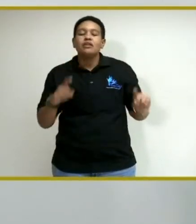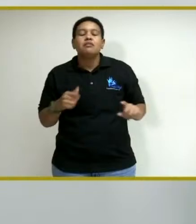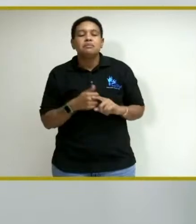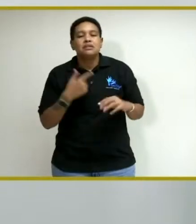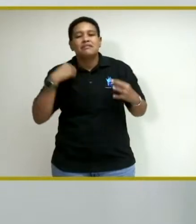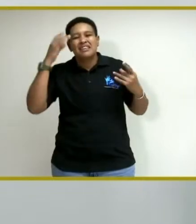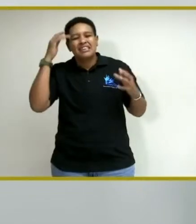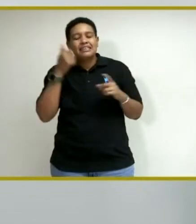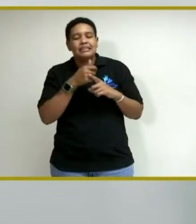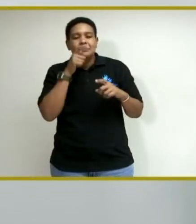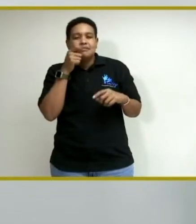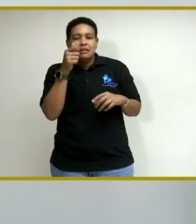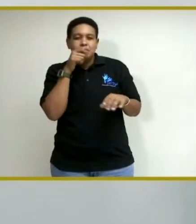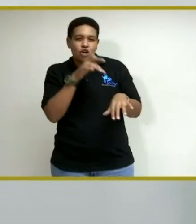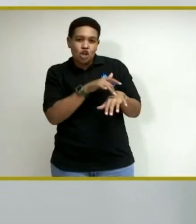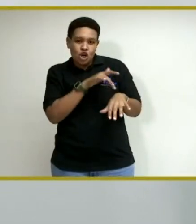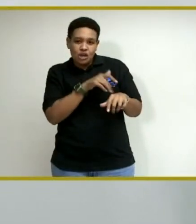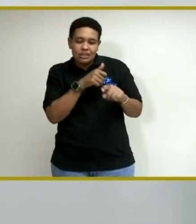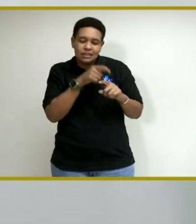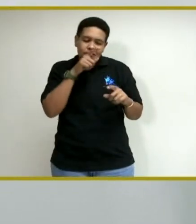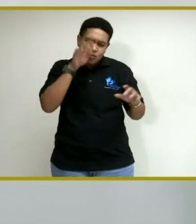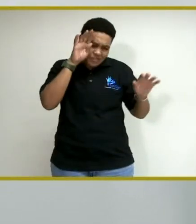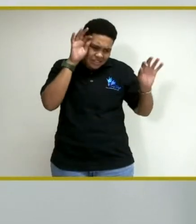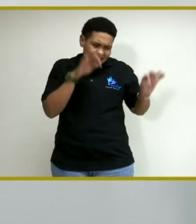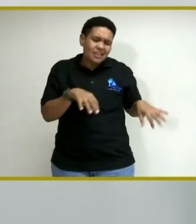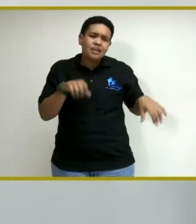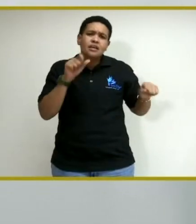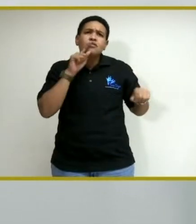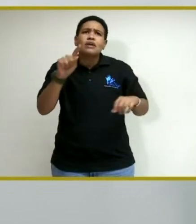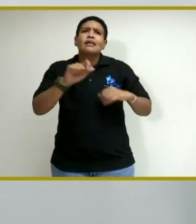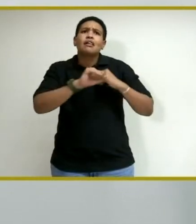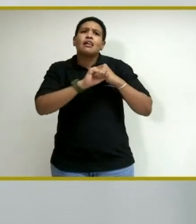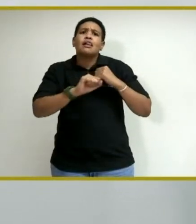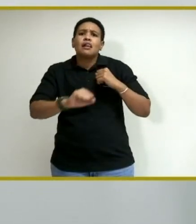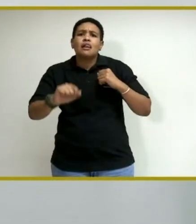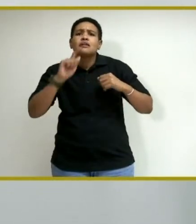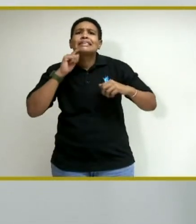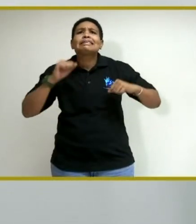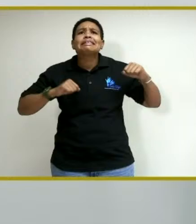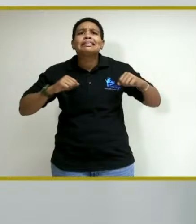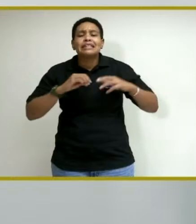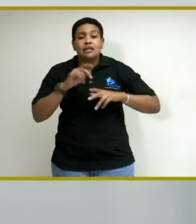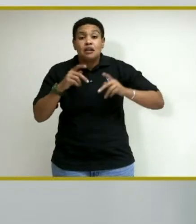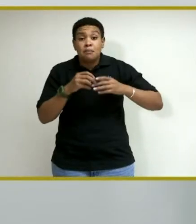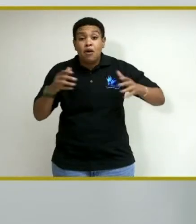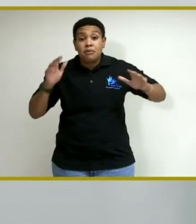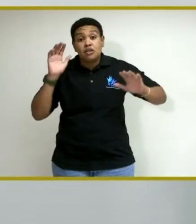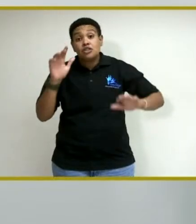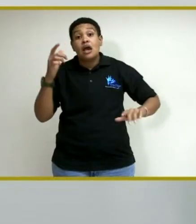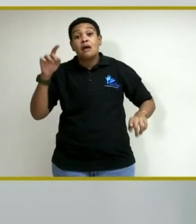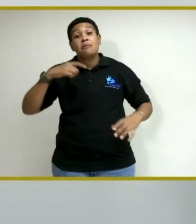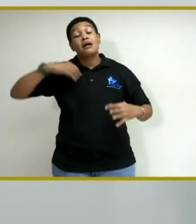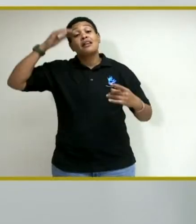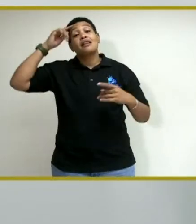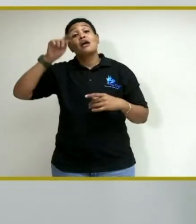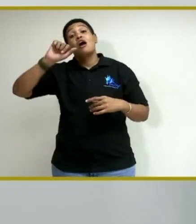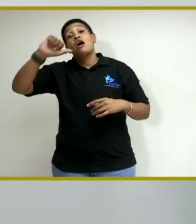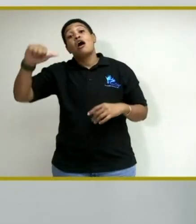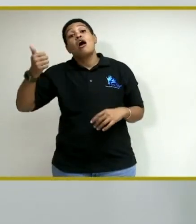it's a bit early to conclude on the extent of hesitancy in the population, because I think there are